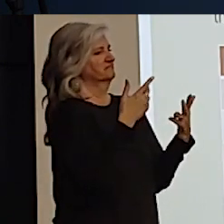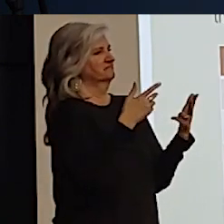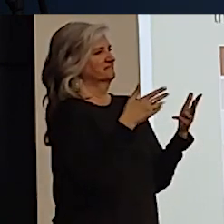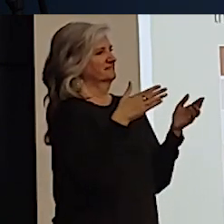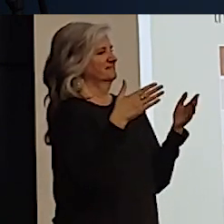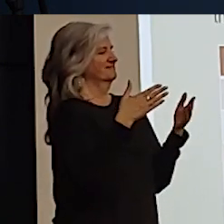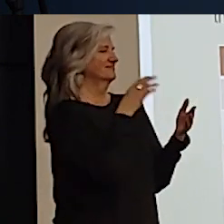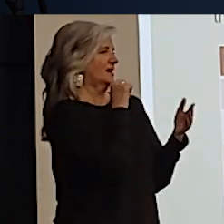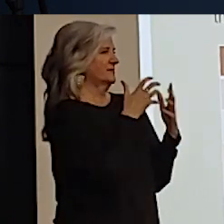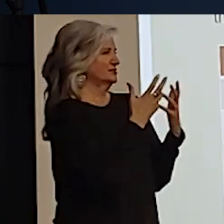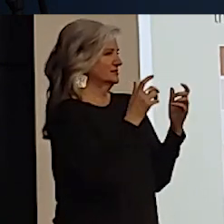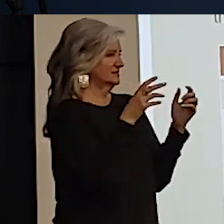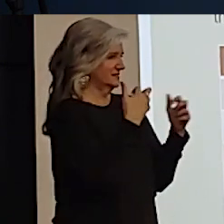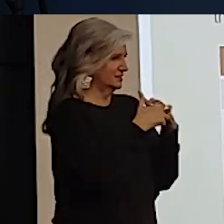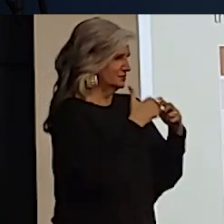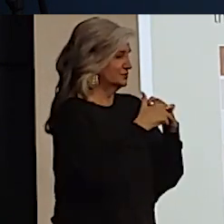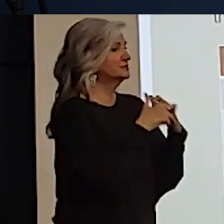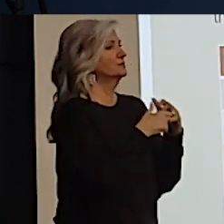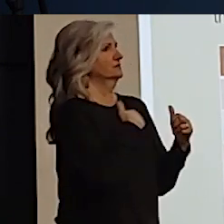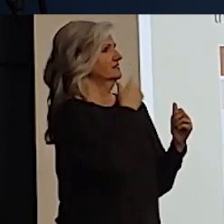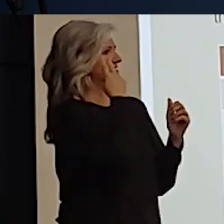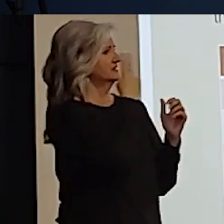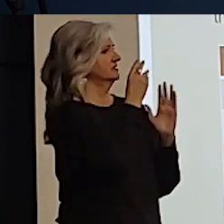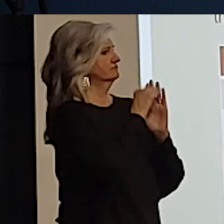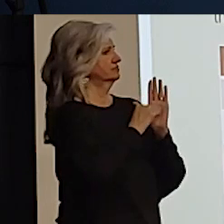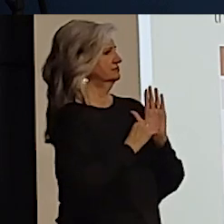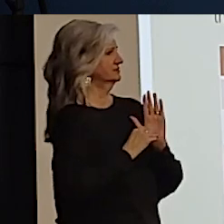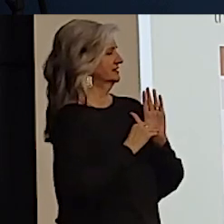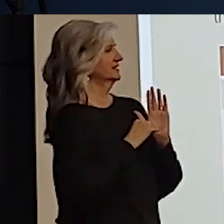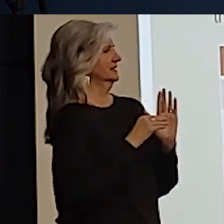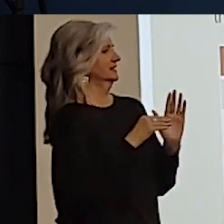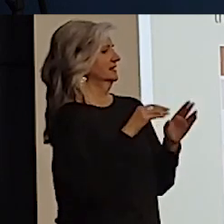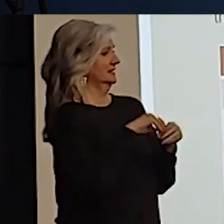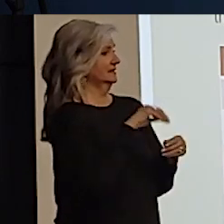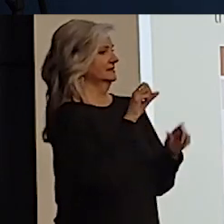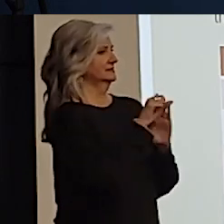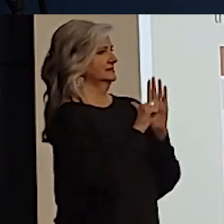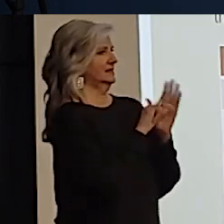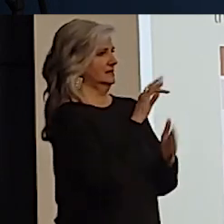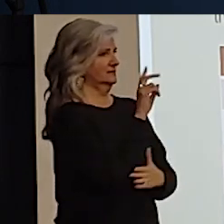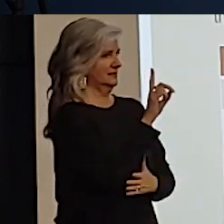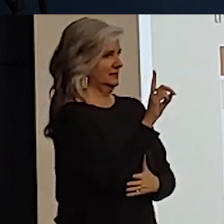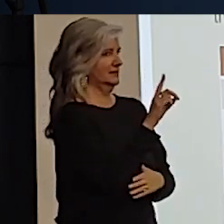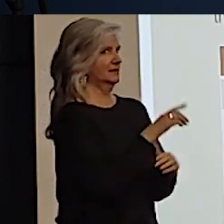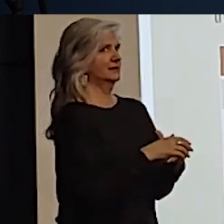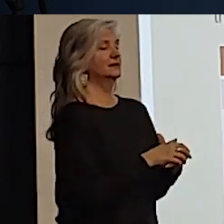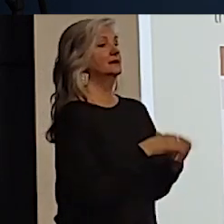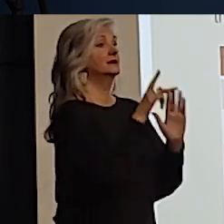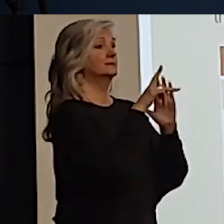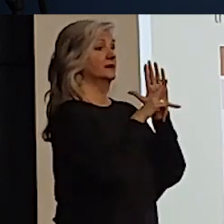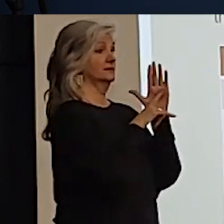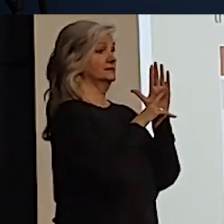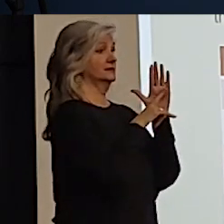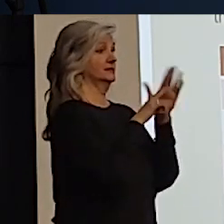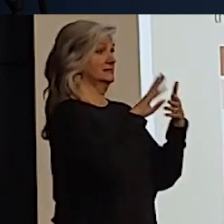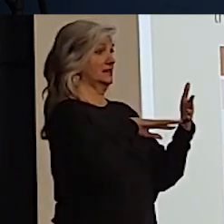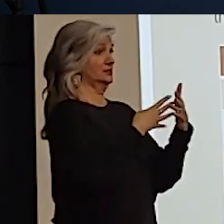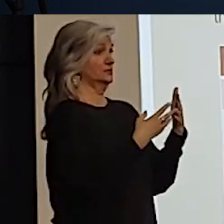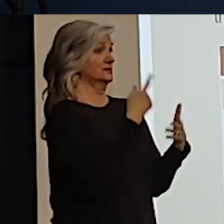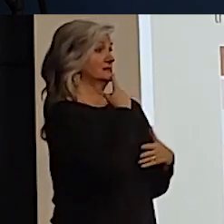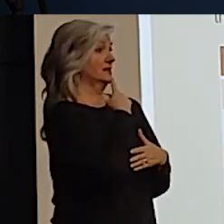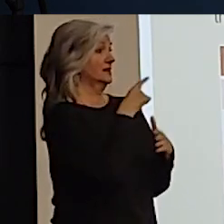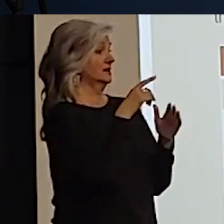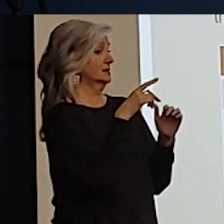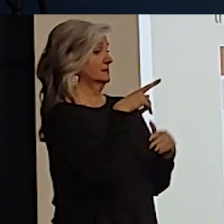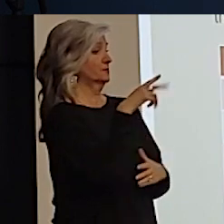a proliferation of trackers in the state of Indiana, and I'll talk about that in a minute. But the procedural schedule, meaning when we say